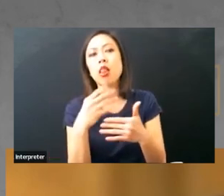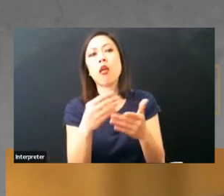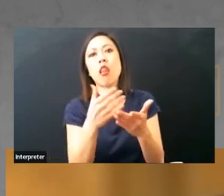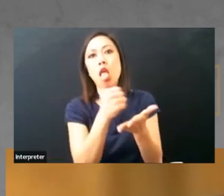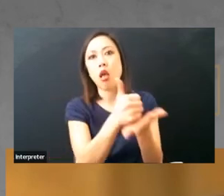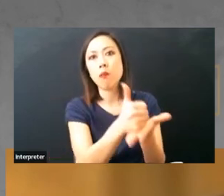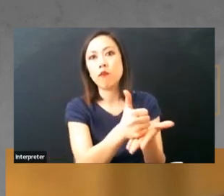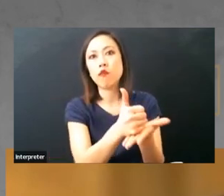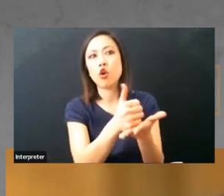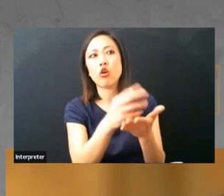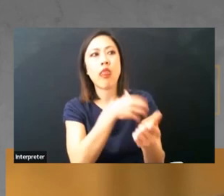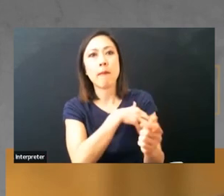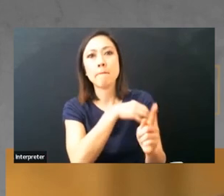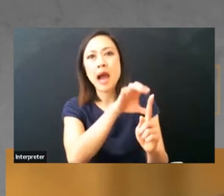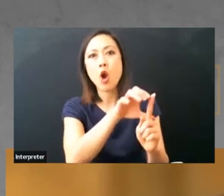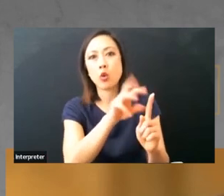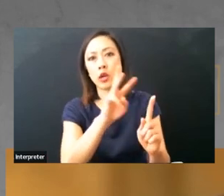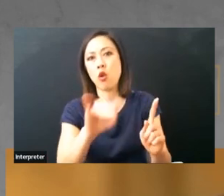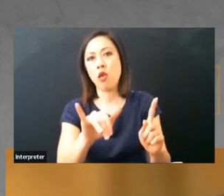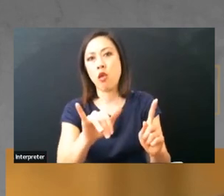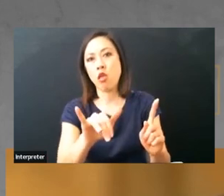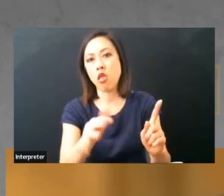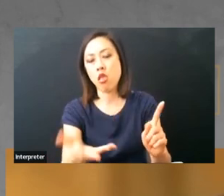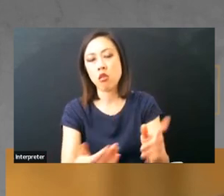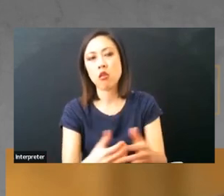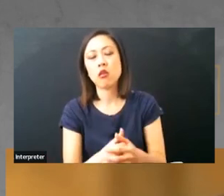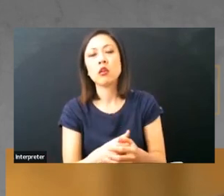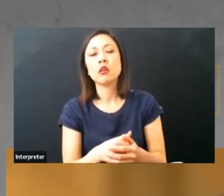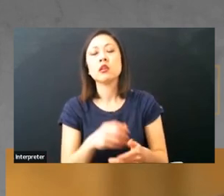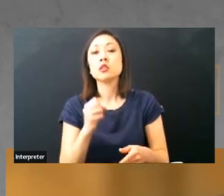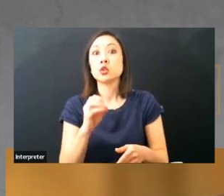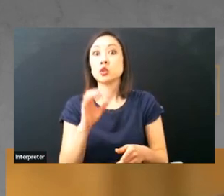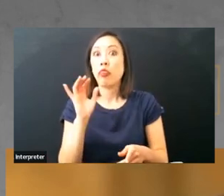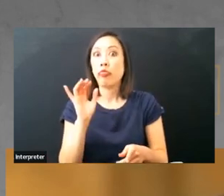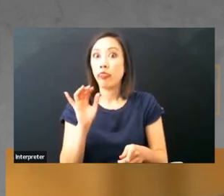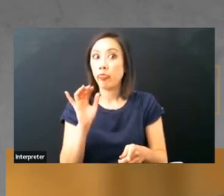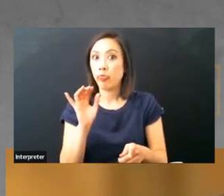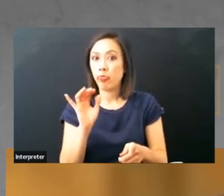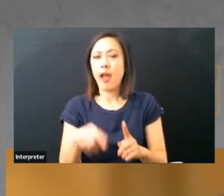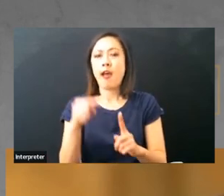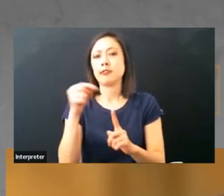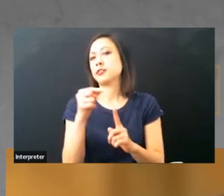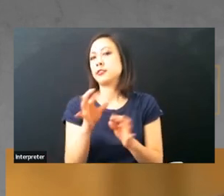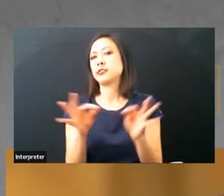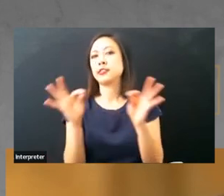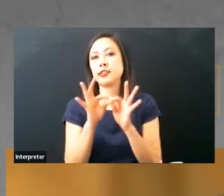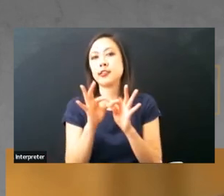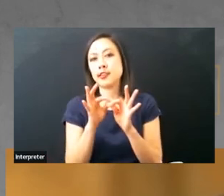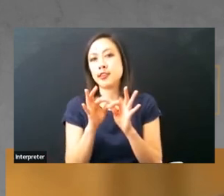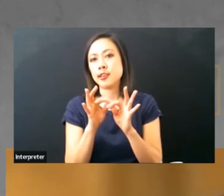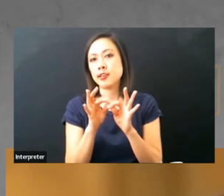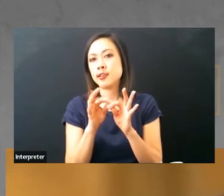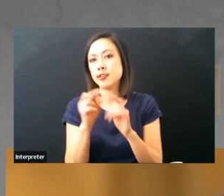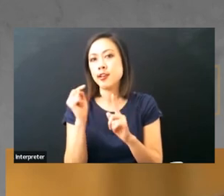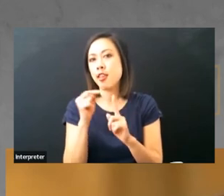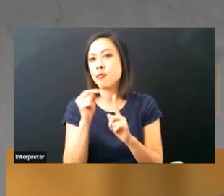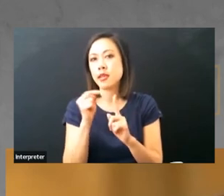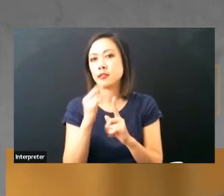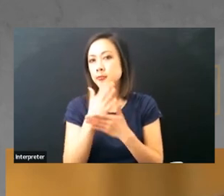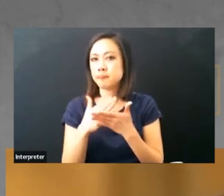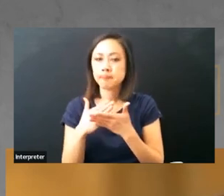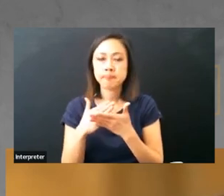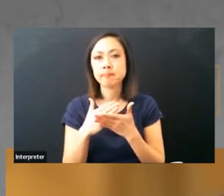empowering in the right ways. And so that continues to be the key element. I think this notion that it's, in many